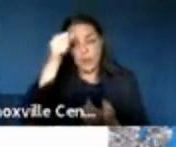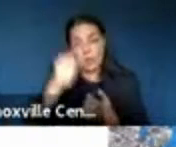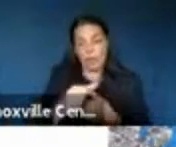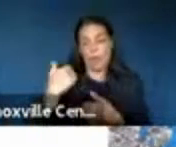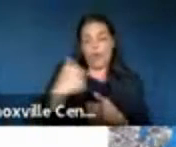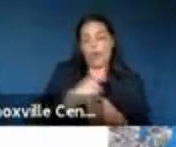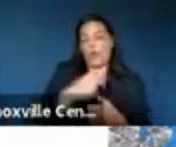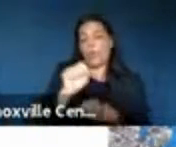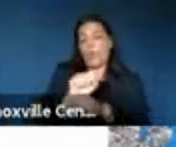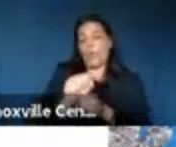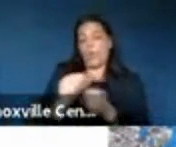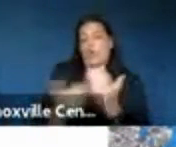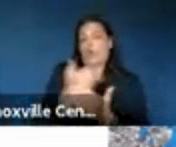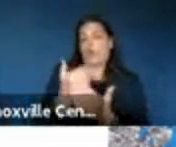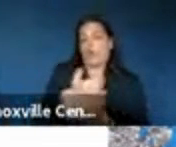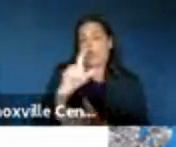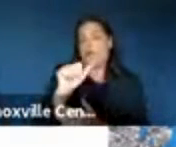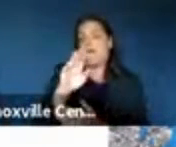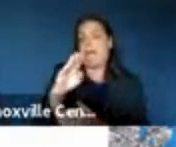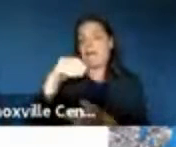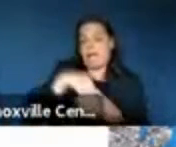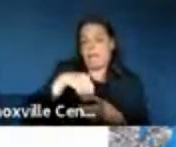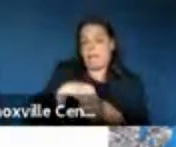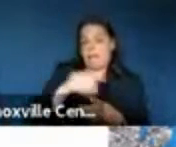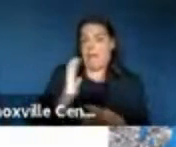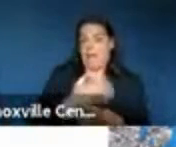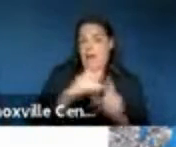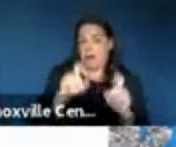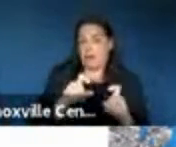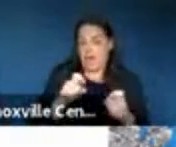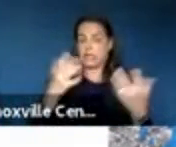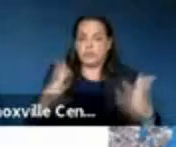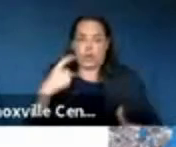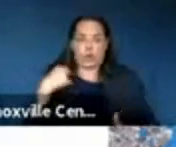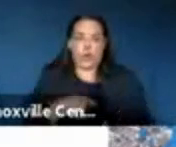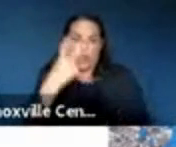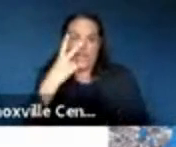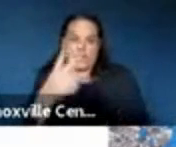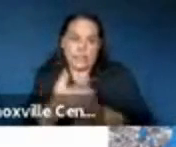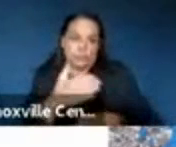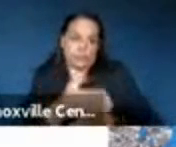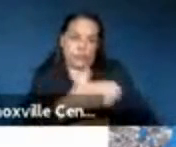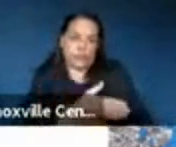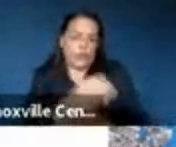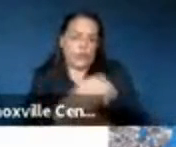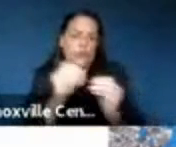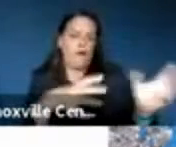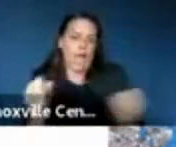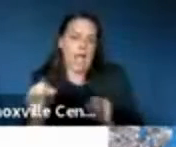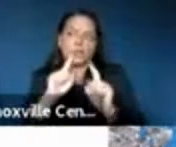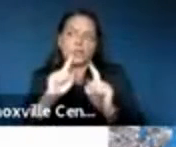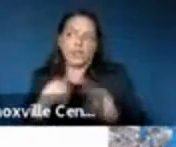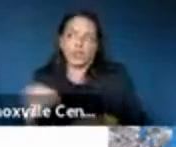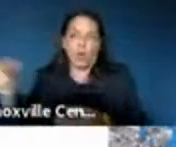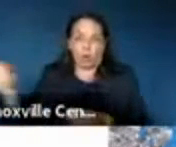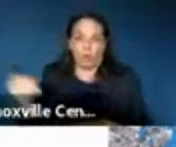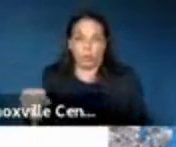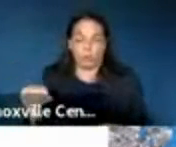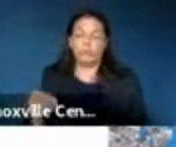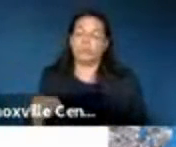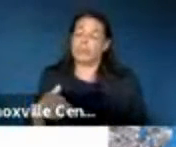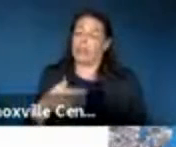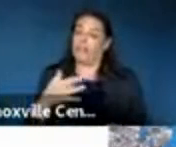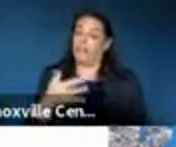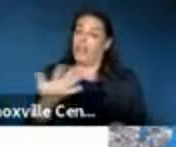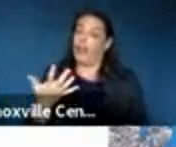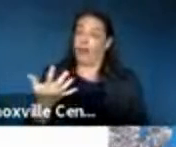vendor from our own internal testing, and are already seeing improvements and getting results much quicker. This is encouraging, and we will continue